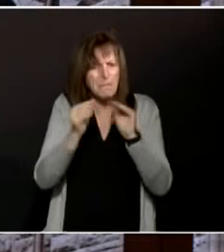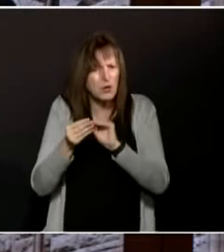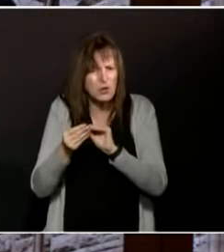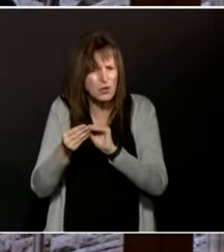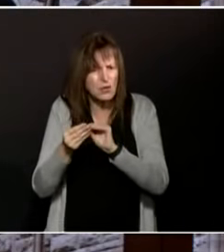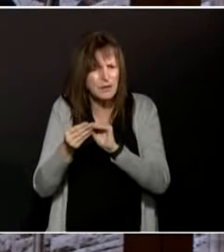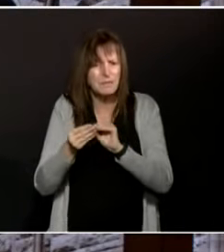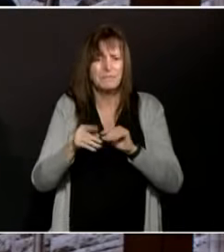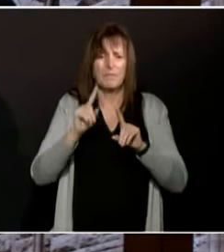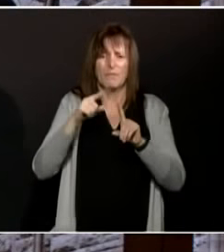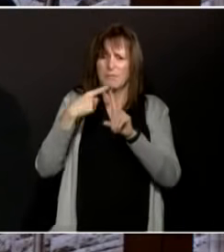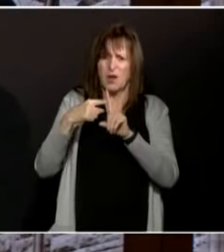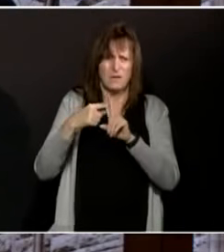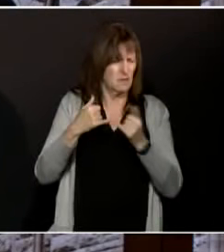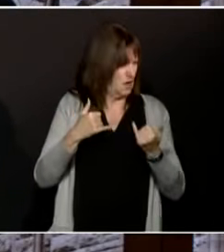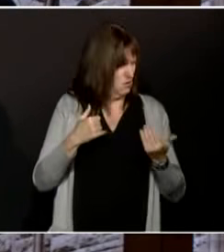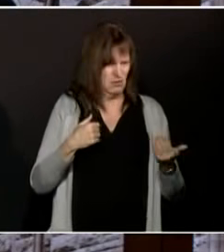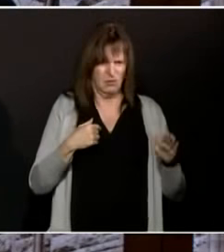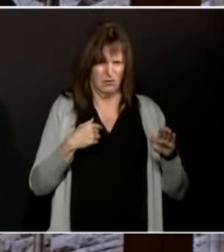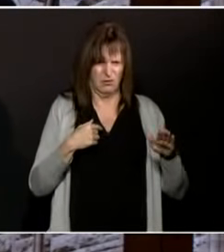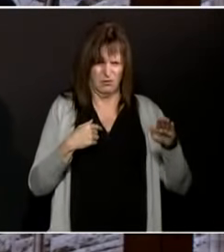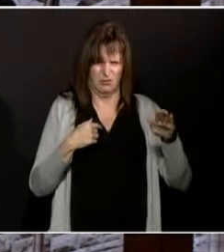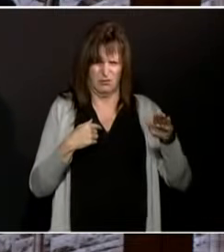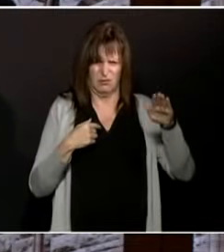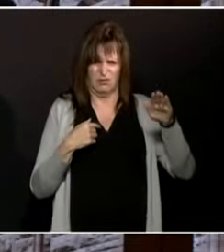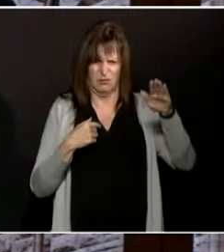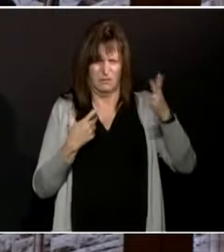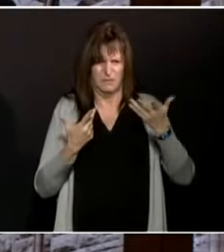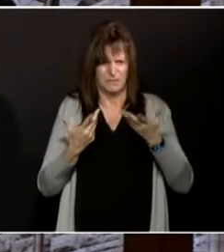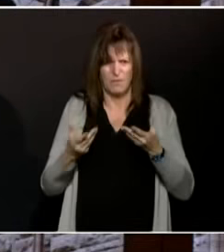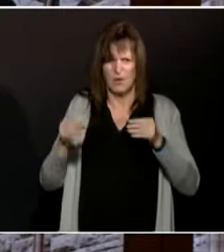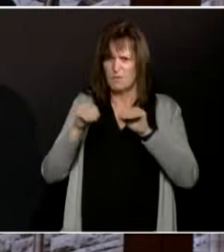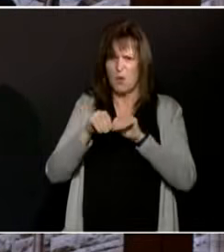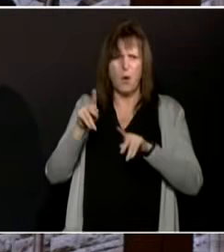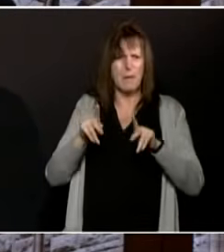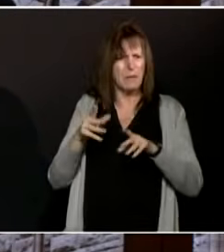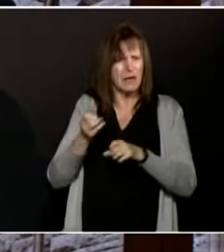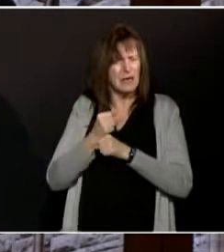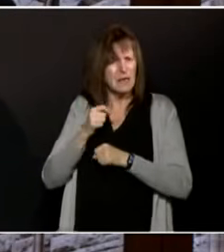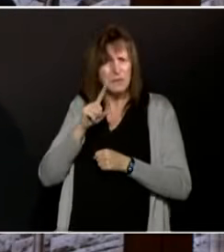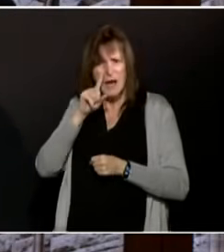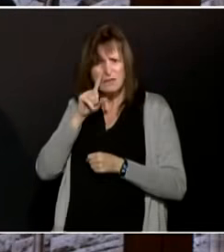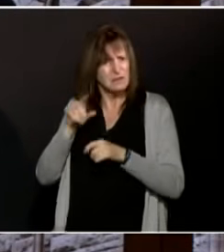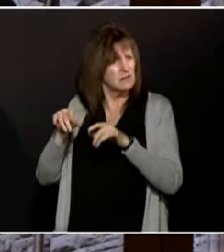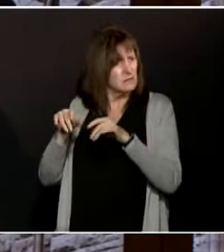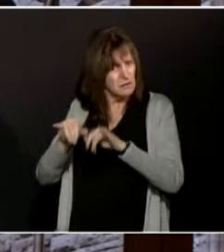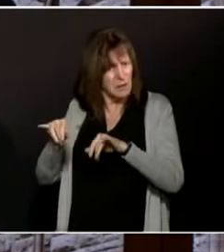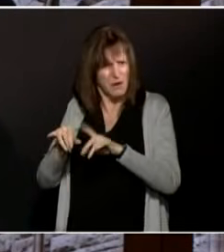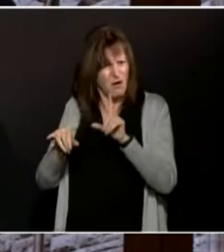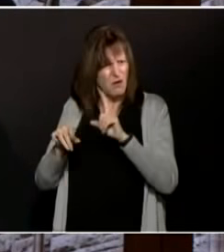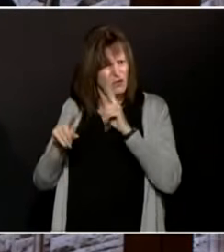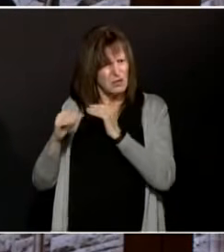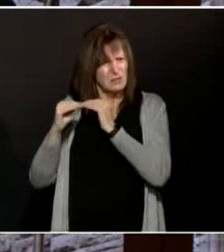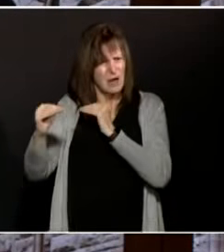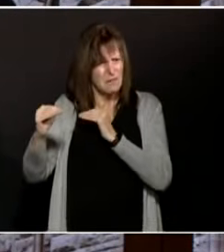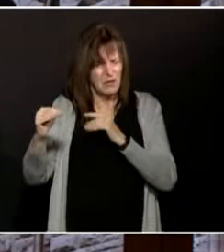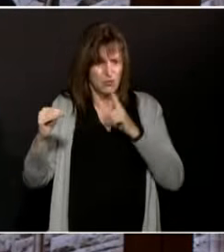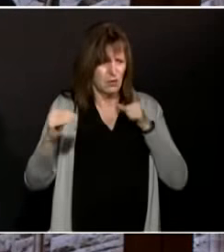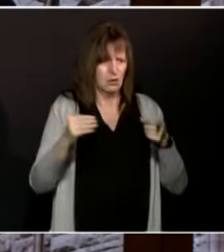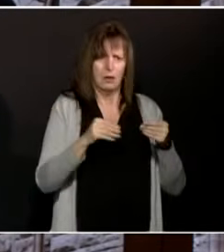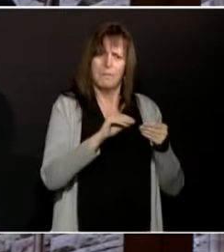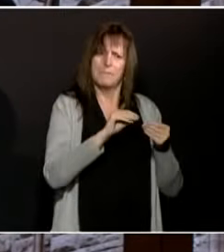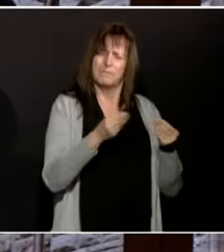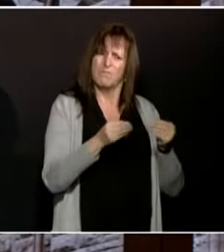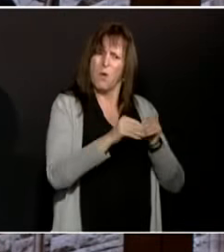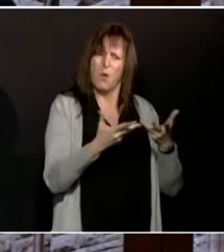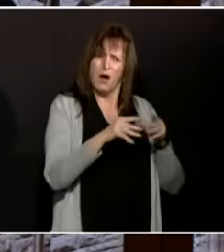to, is not a matter of more people getting tested, but in fact the positivity rising up to 8.2%. That's down from